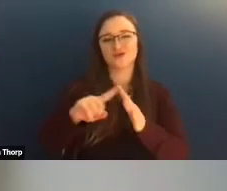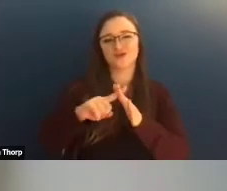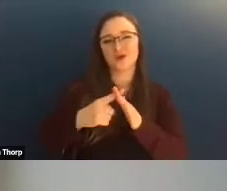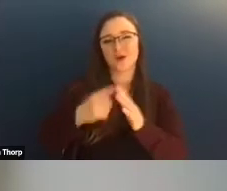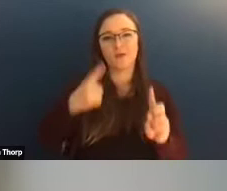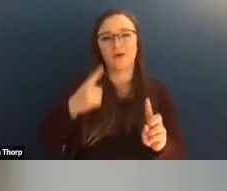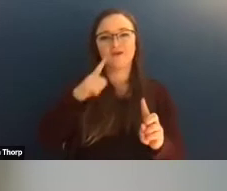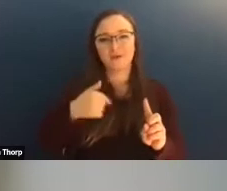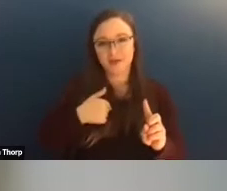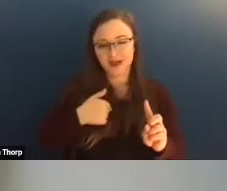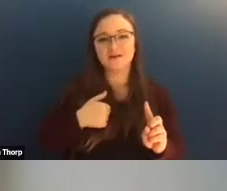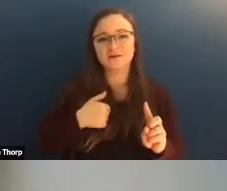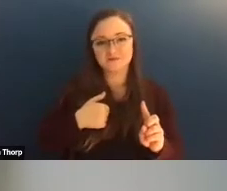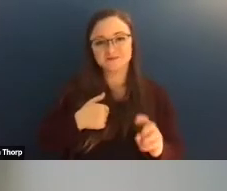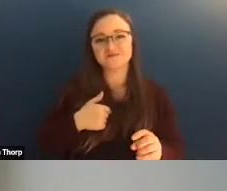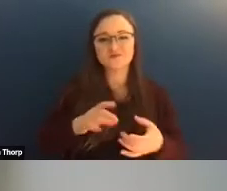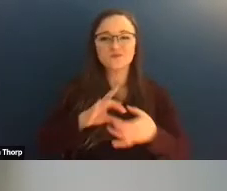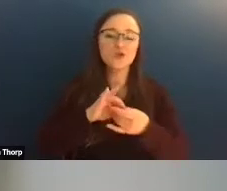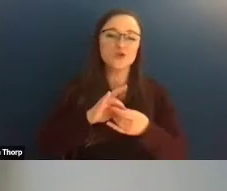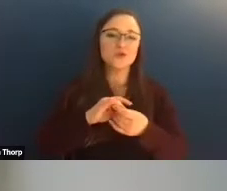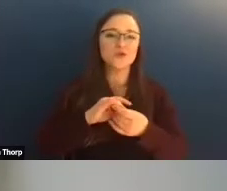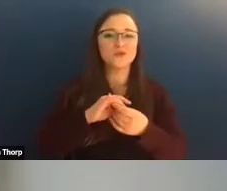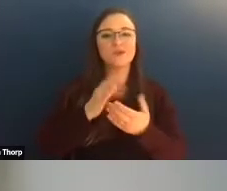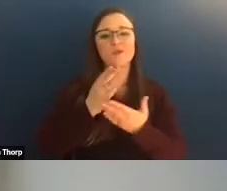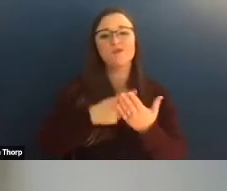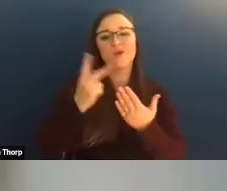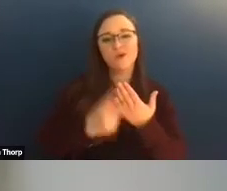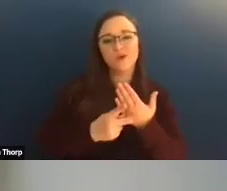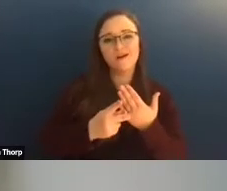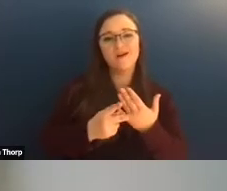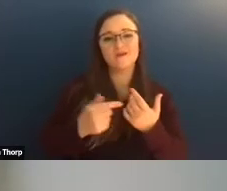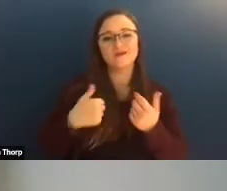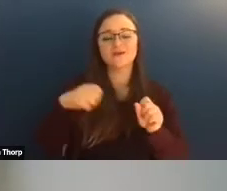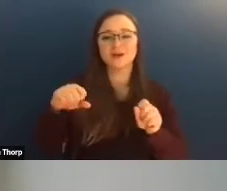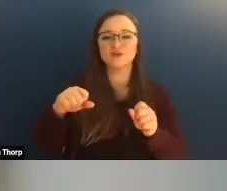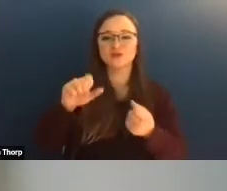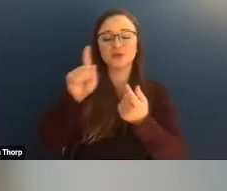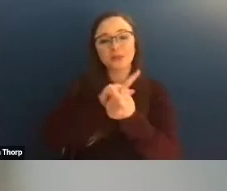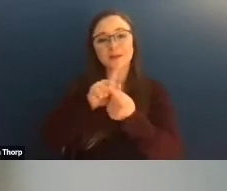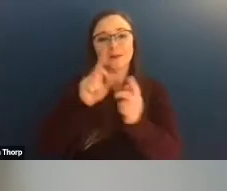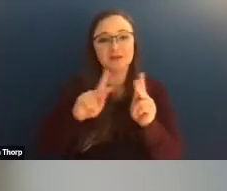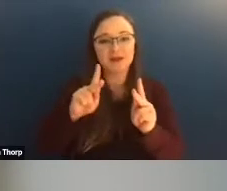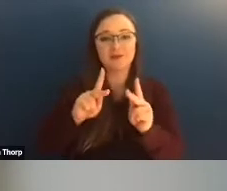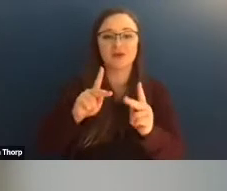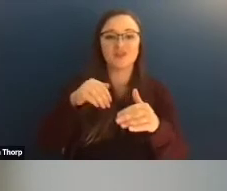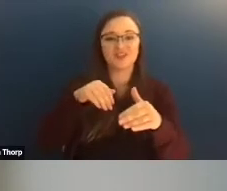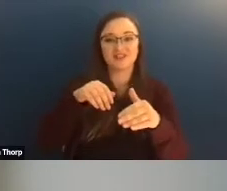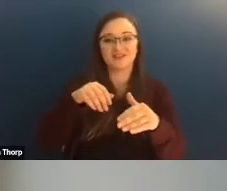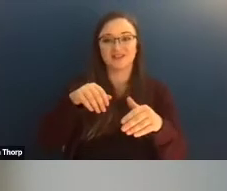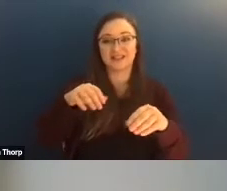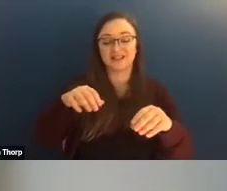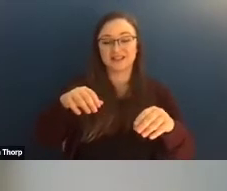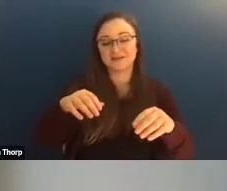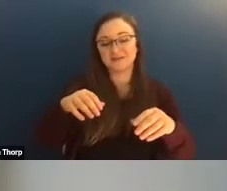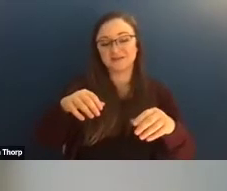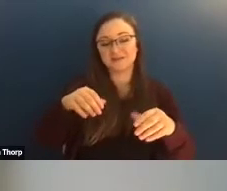terms of programs where I could kind of get my face out there so that admission staff knew who I was, knew that I was